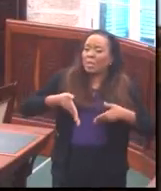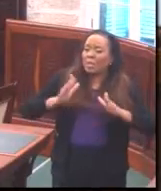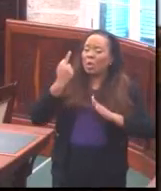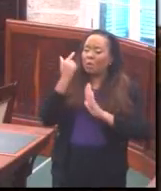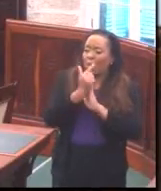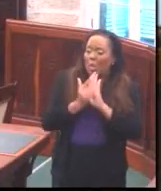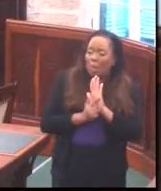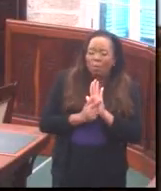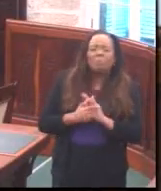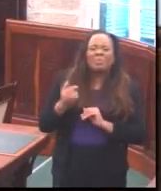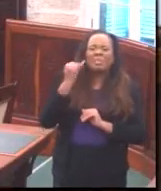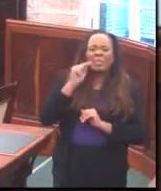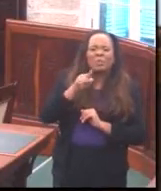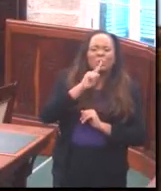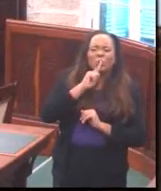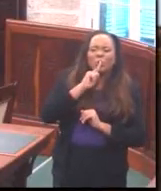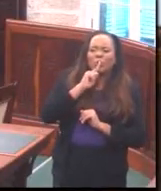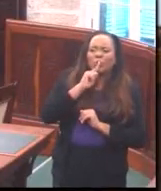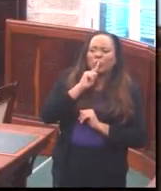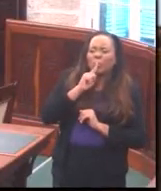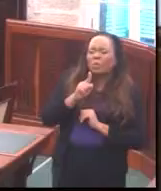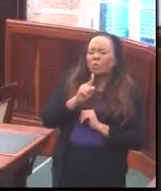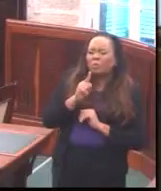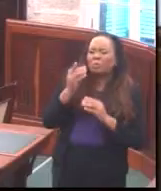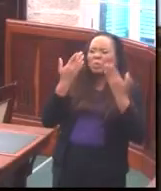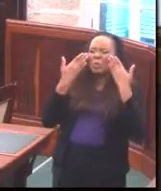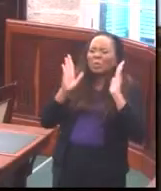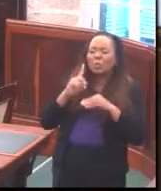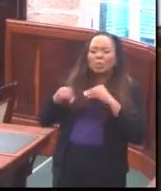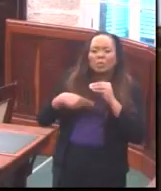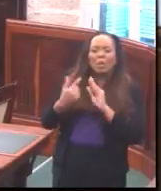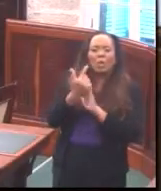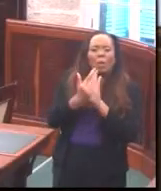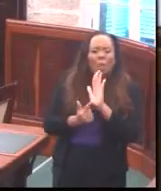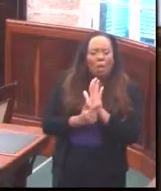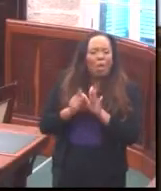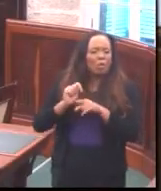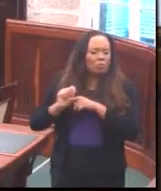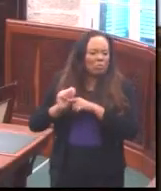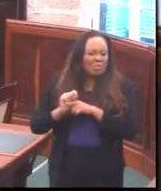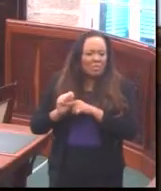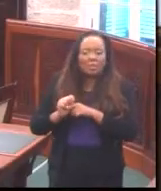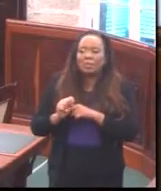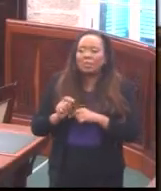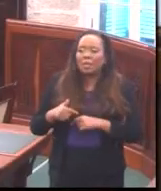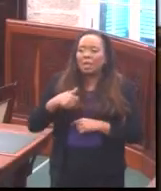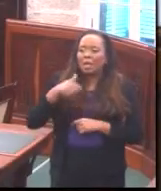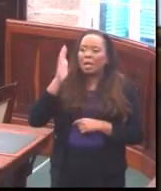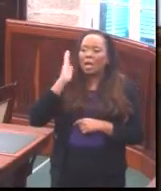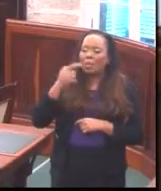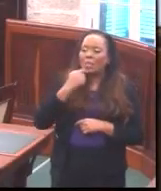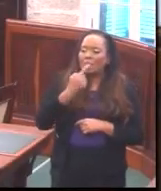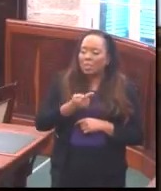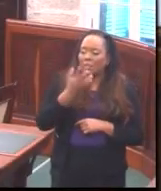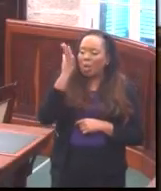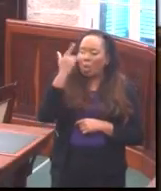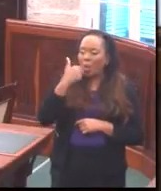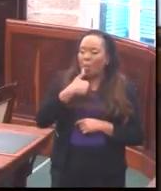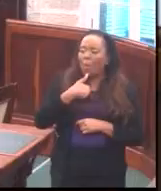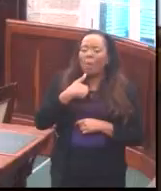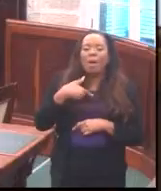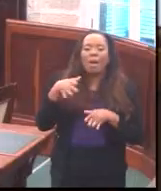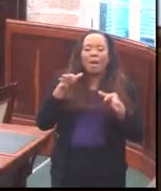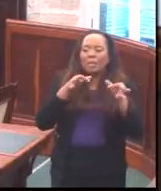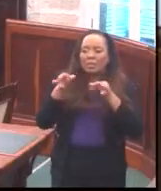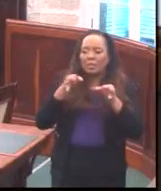Those who do not have legal training would wish to hear why I say that it is a sin